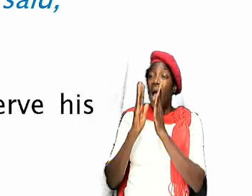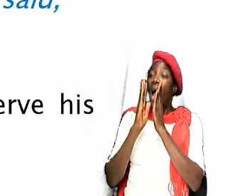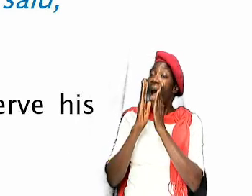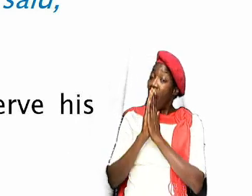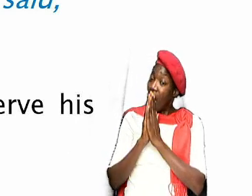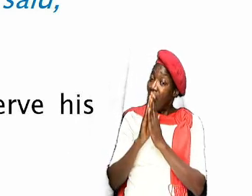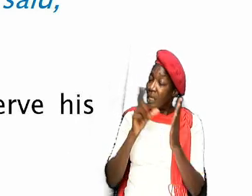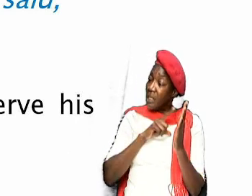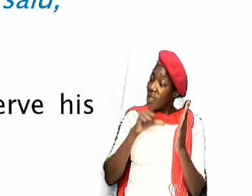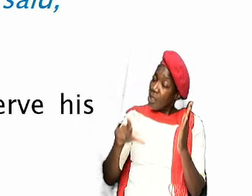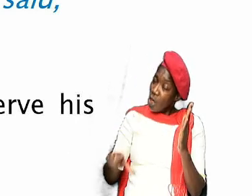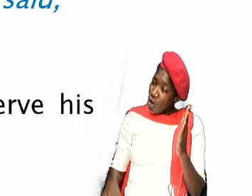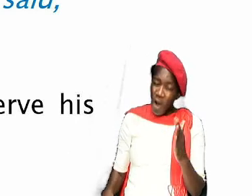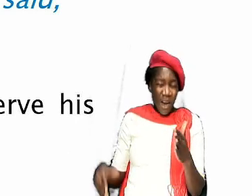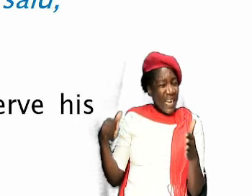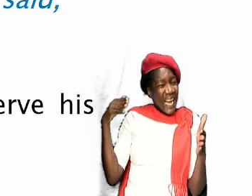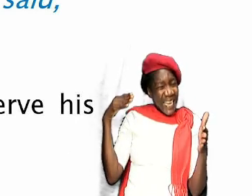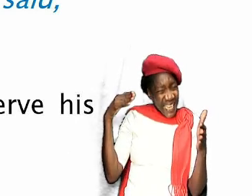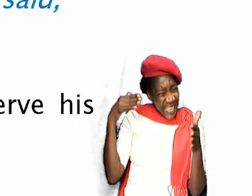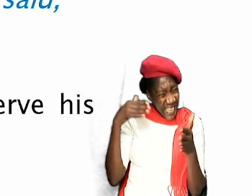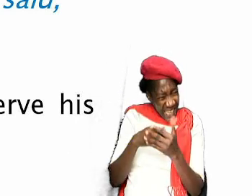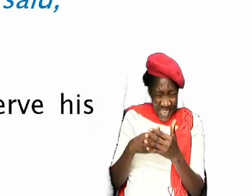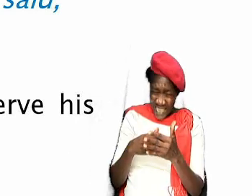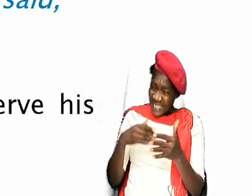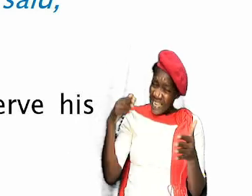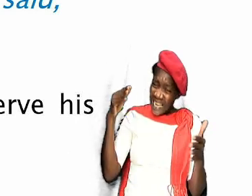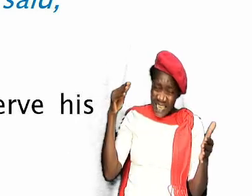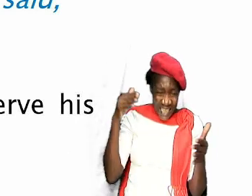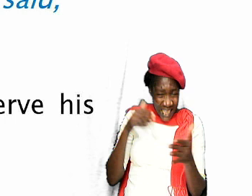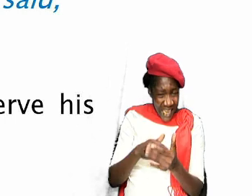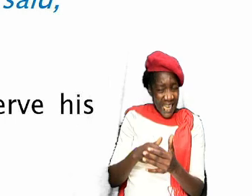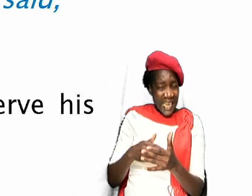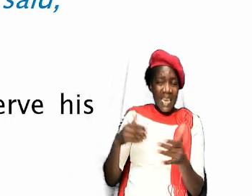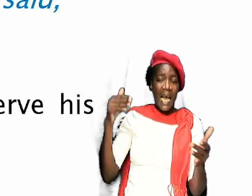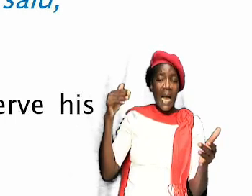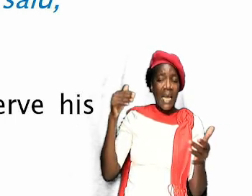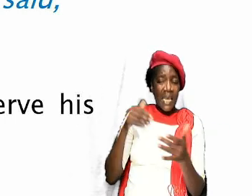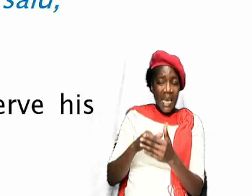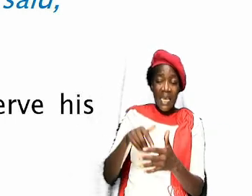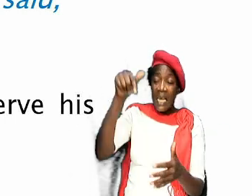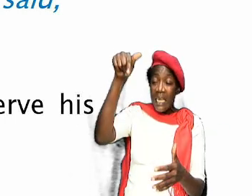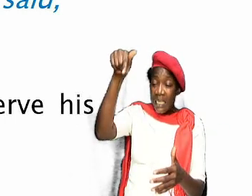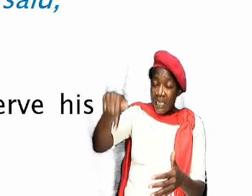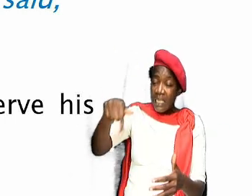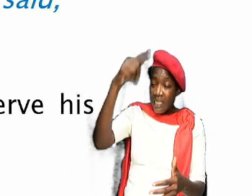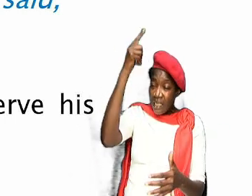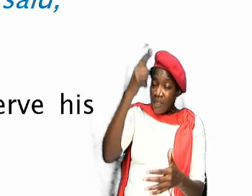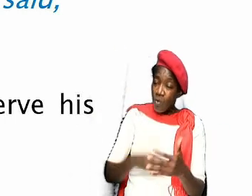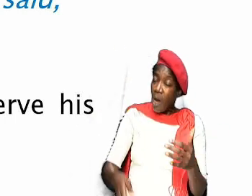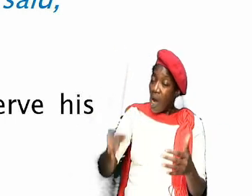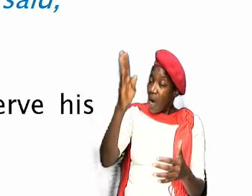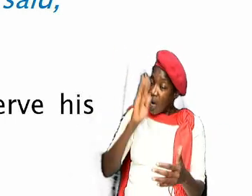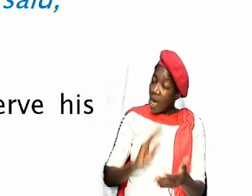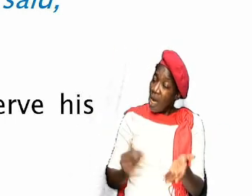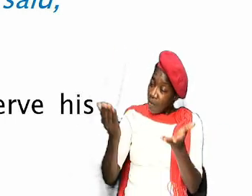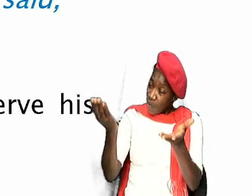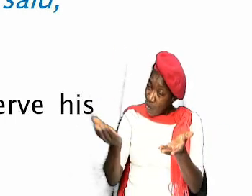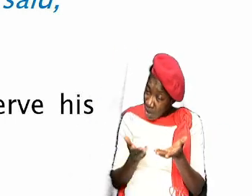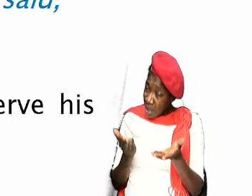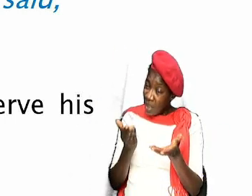understanding what I'm saying about going to the Lord. This is what God wants. God wants us to come and talk with